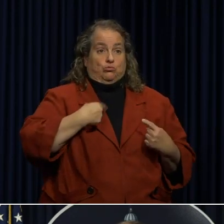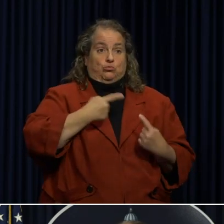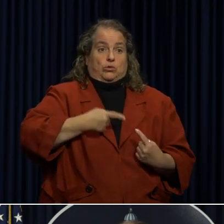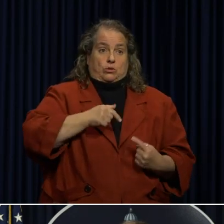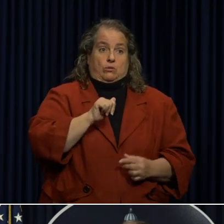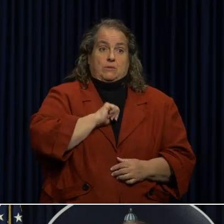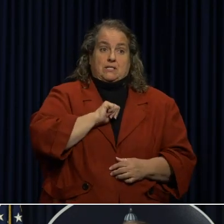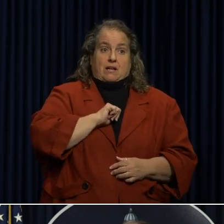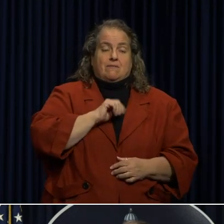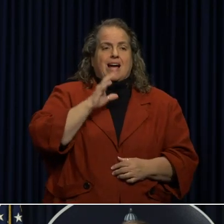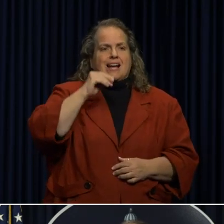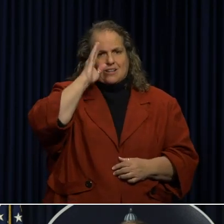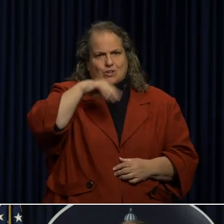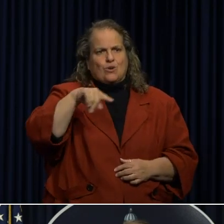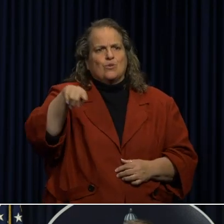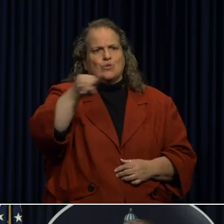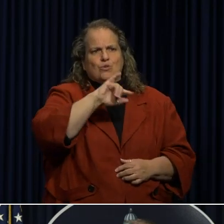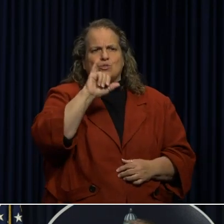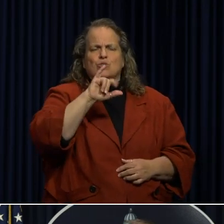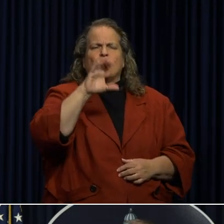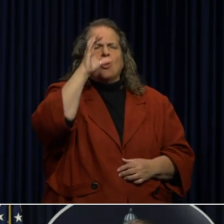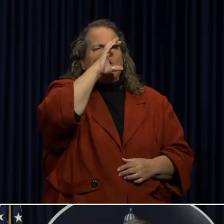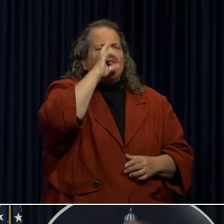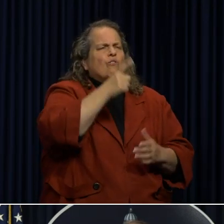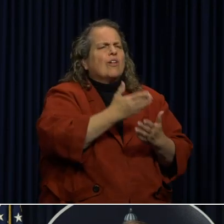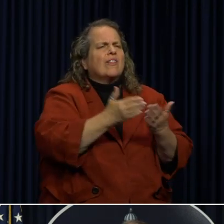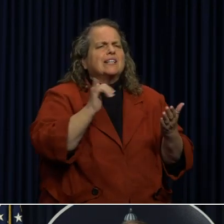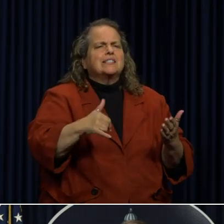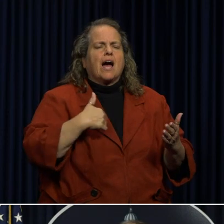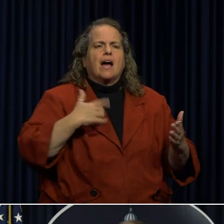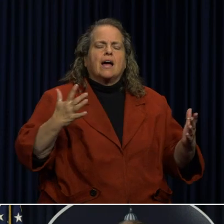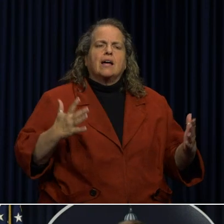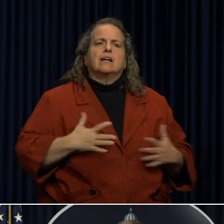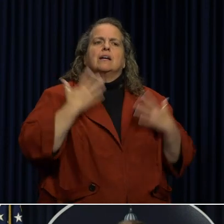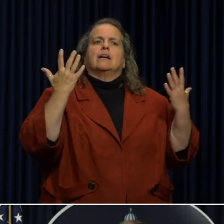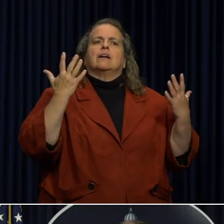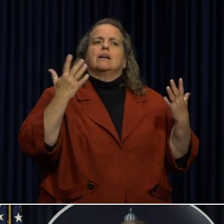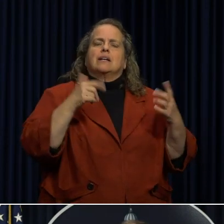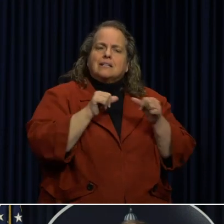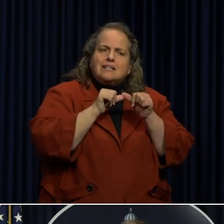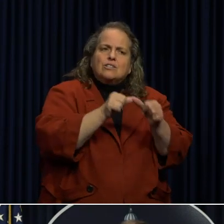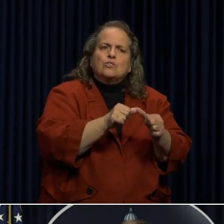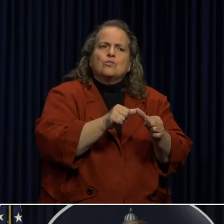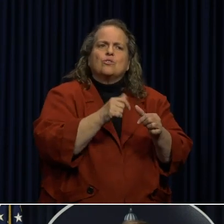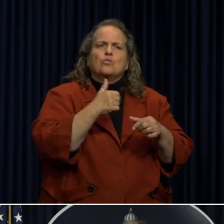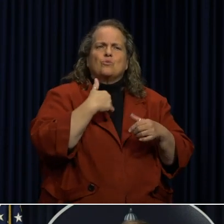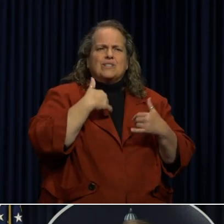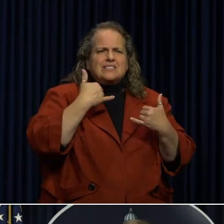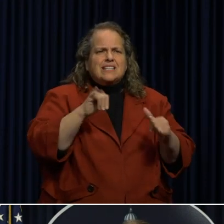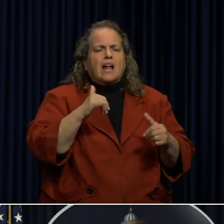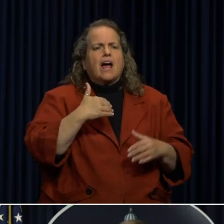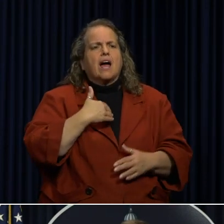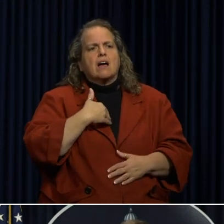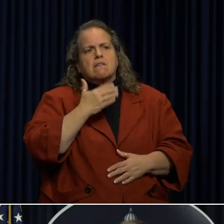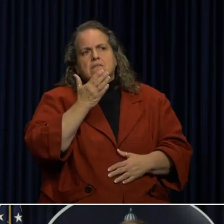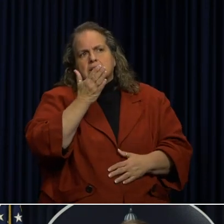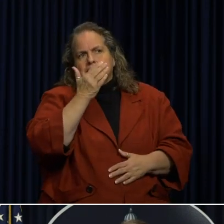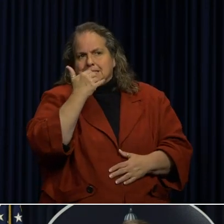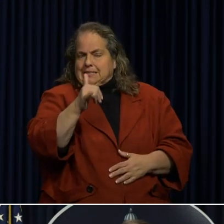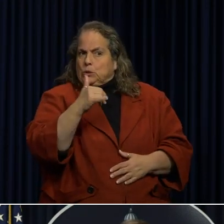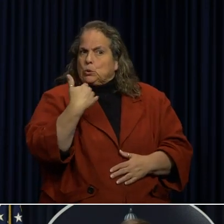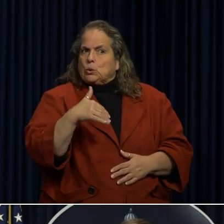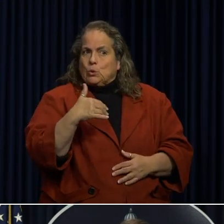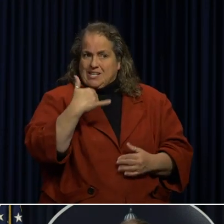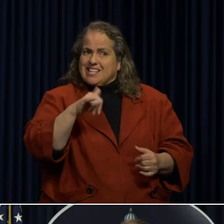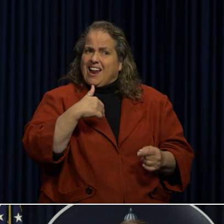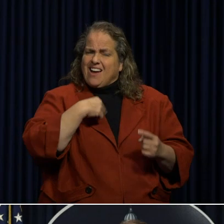that lift you back up, that help you continue. We still have, a road ahead of us. We can see the light at the end of the tunnel, but we're walking towards it. We're